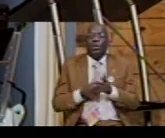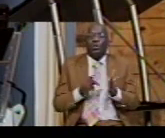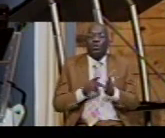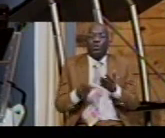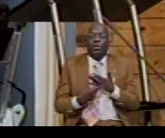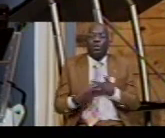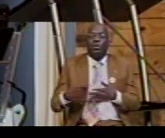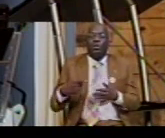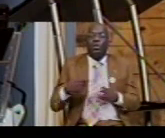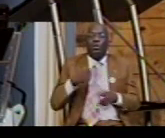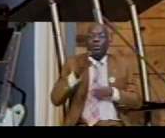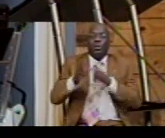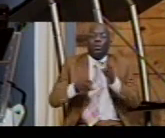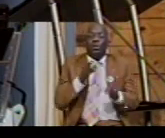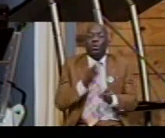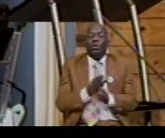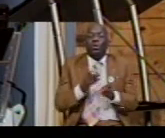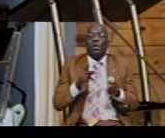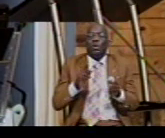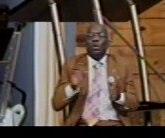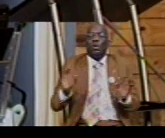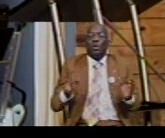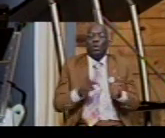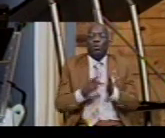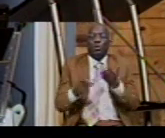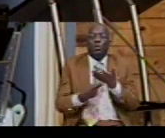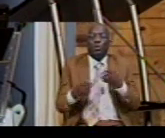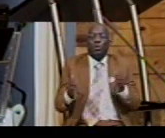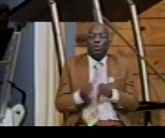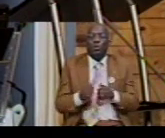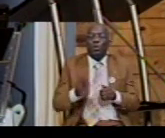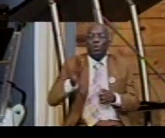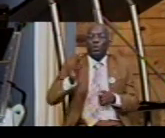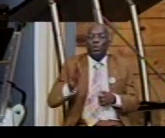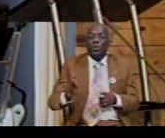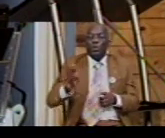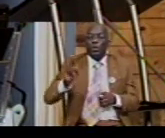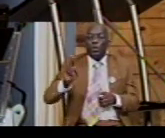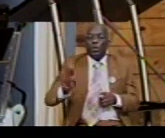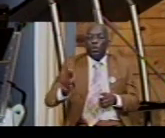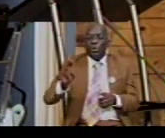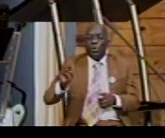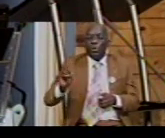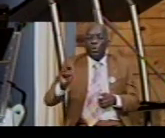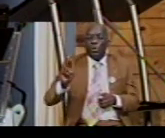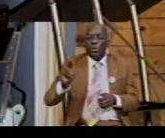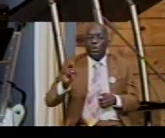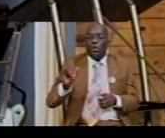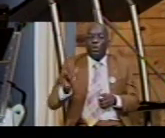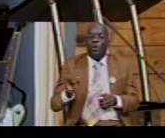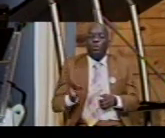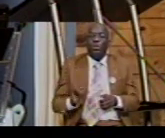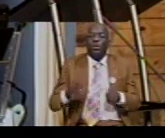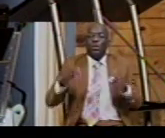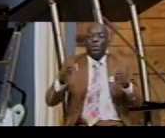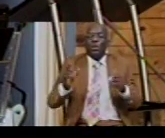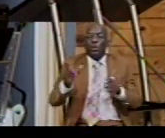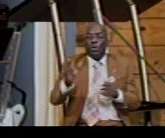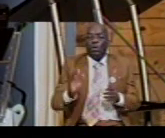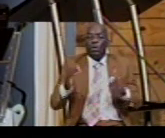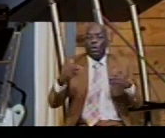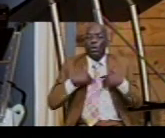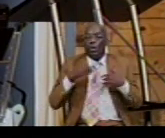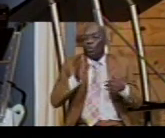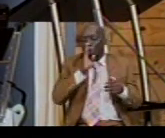breakthrough. Because of his faithfulness, we'll see breakthrough. God has been an amazing friend and has brought us through so many